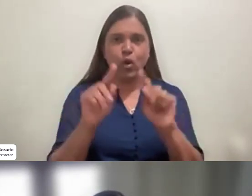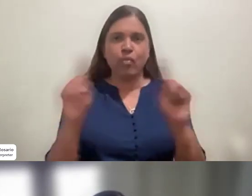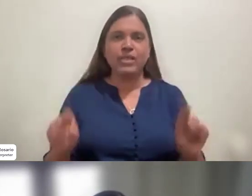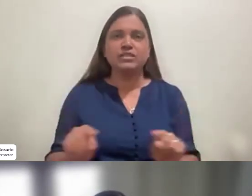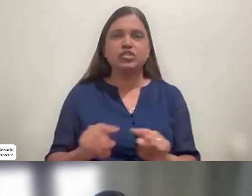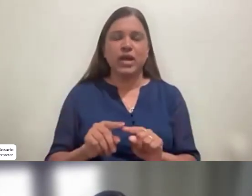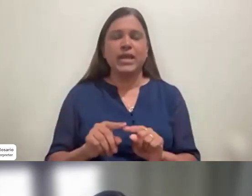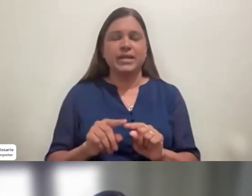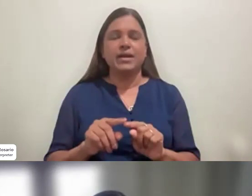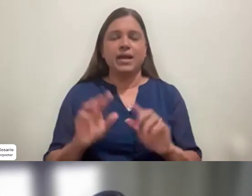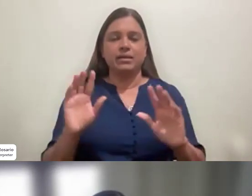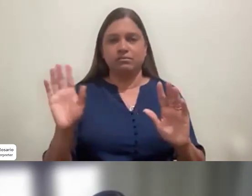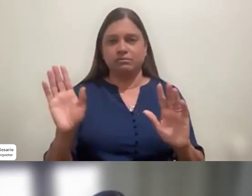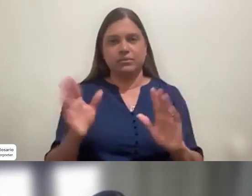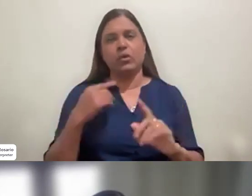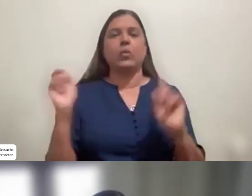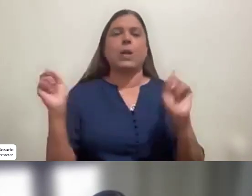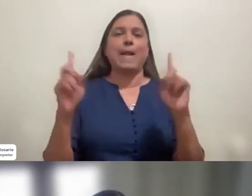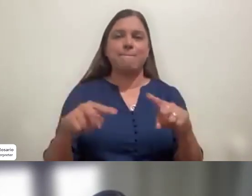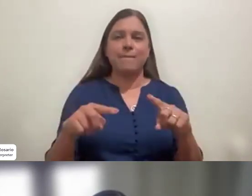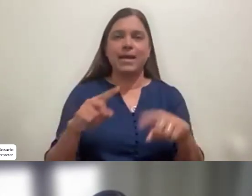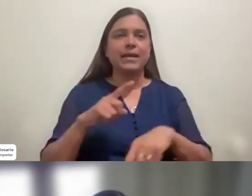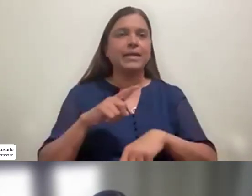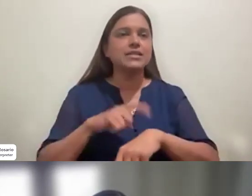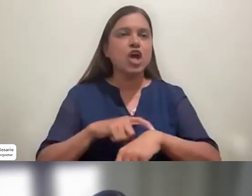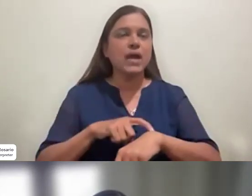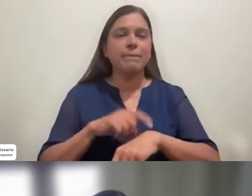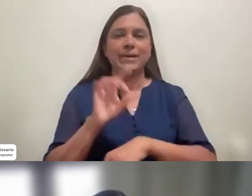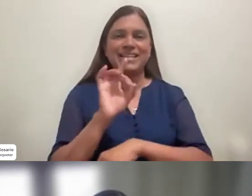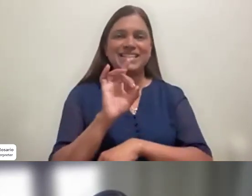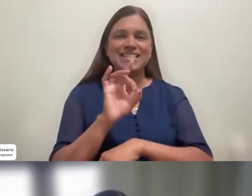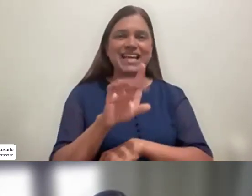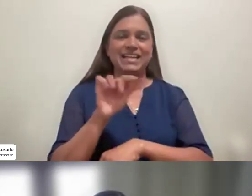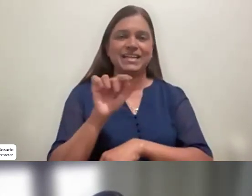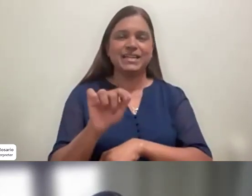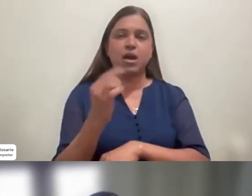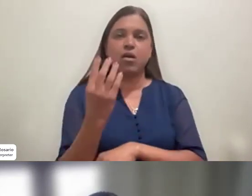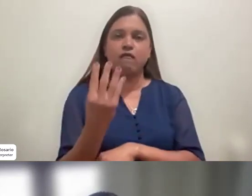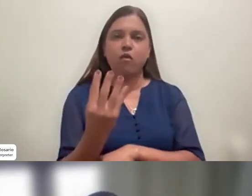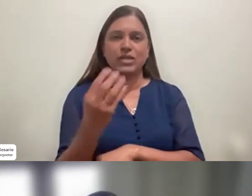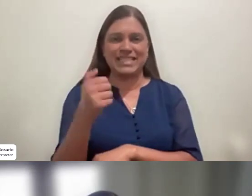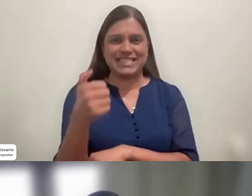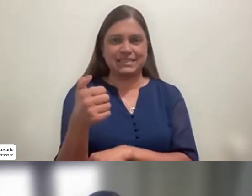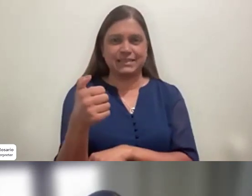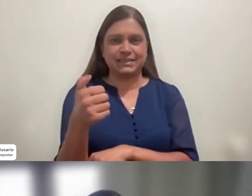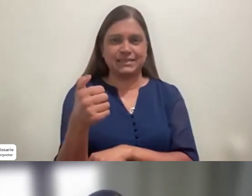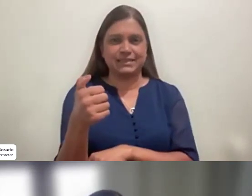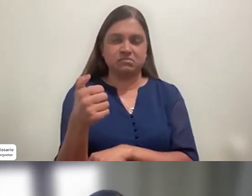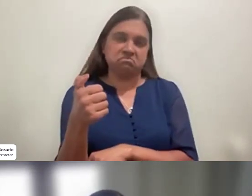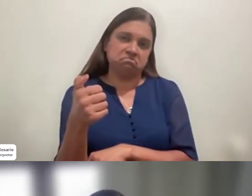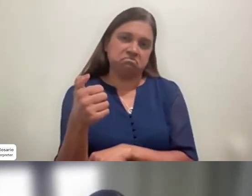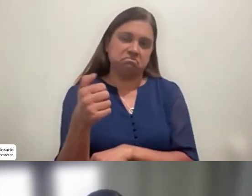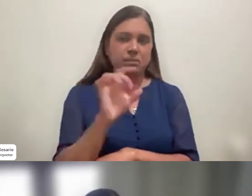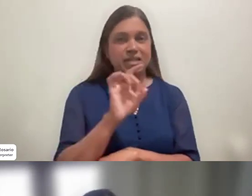we will return again at 10:46. So maybe 10:45 if